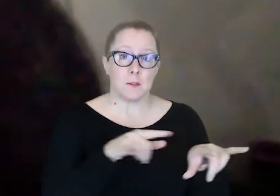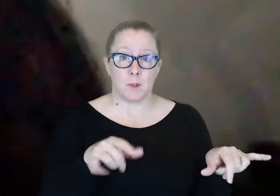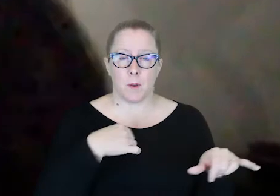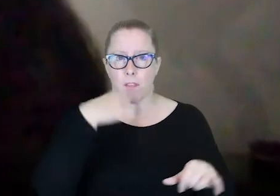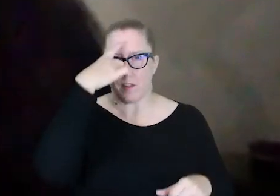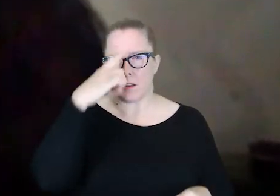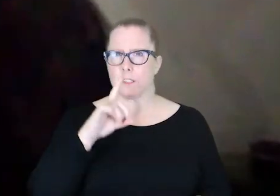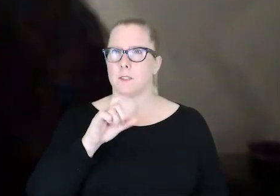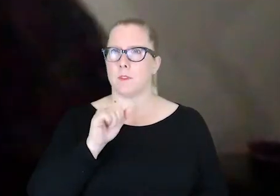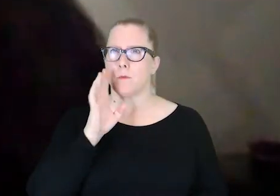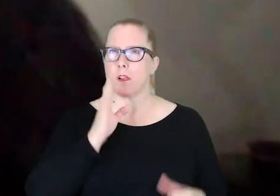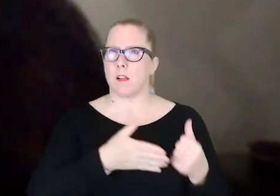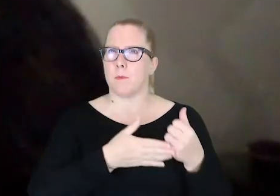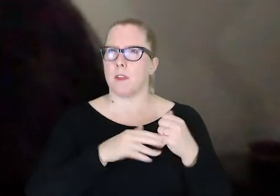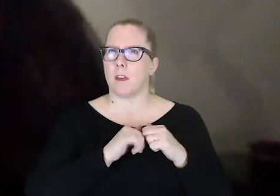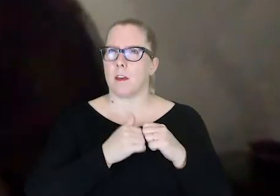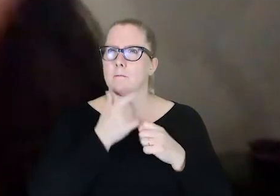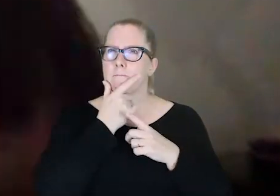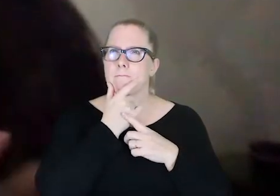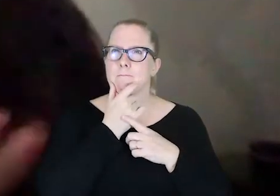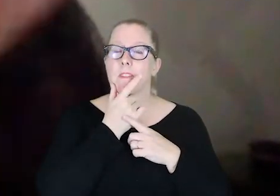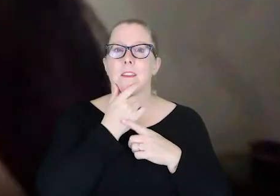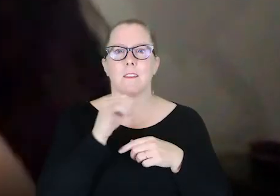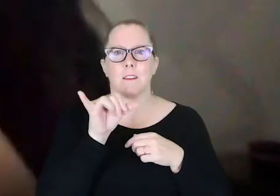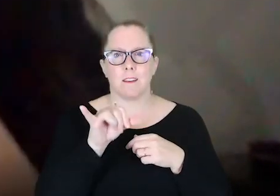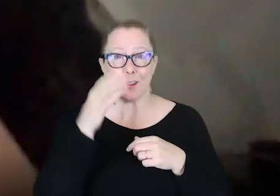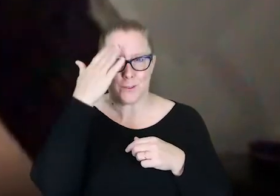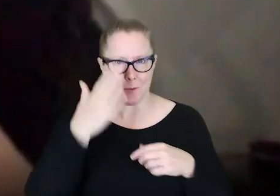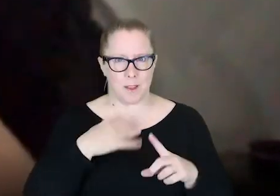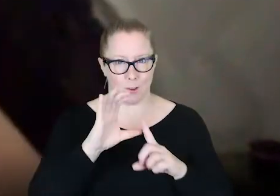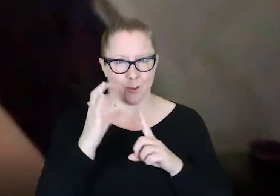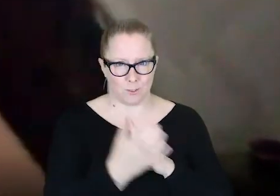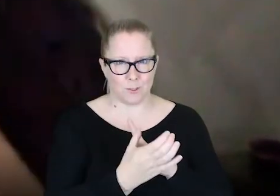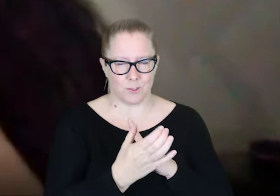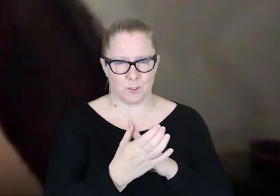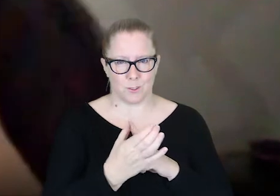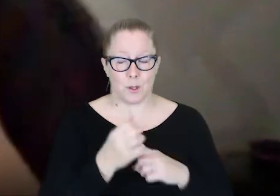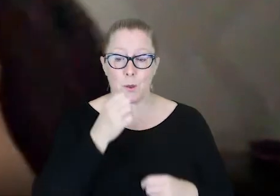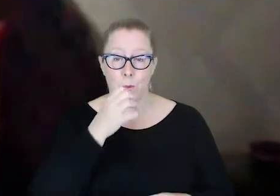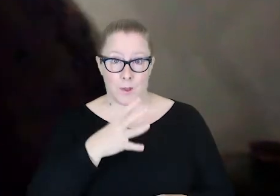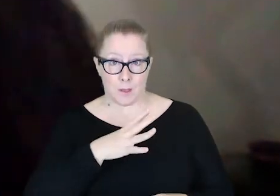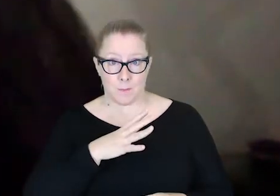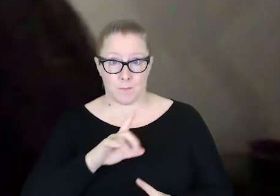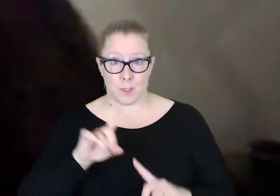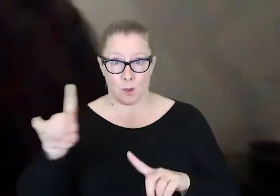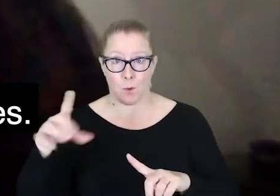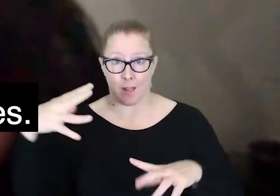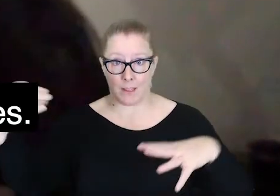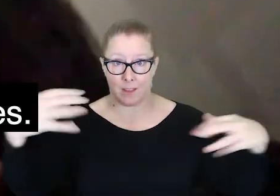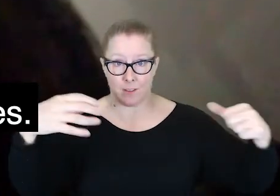the same time I use my disability as a benefit because I like in our